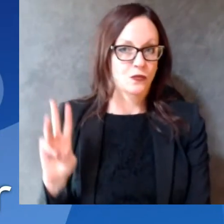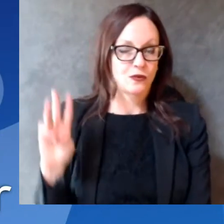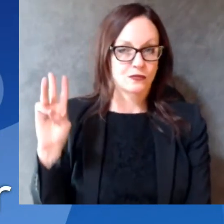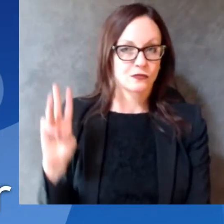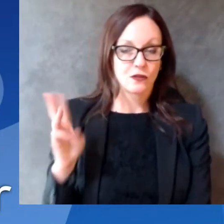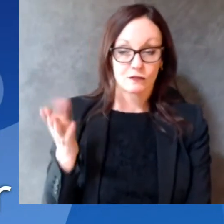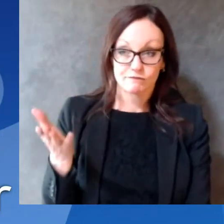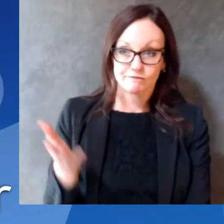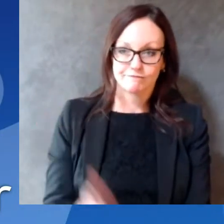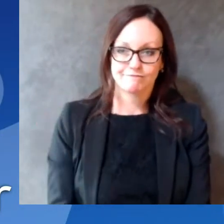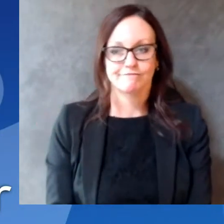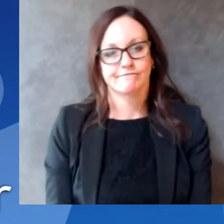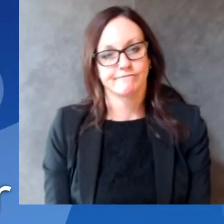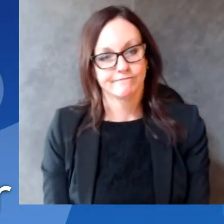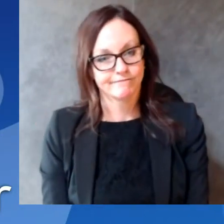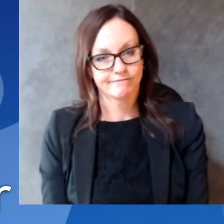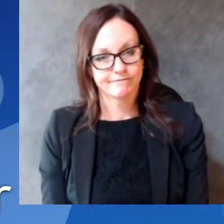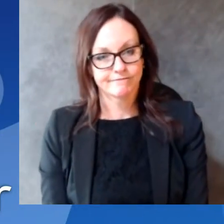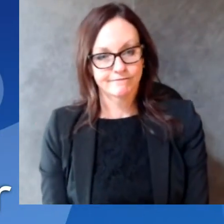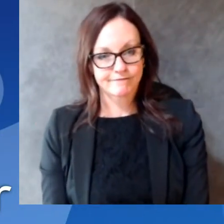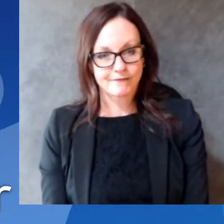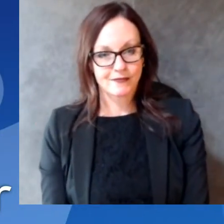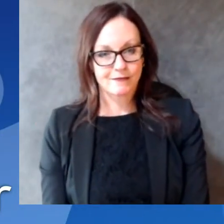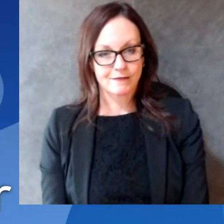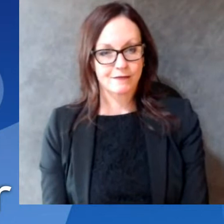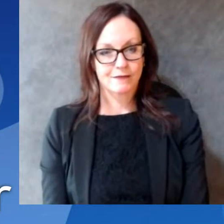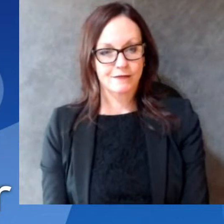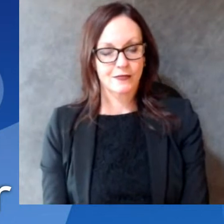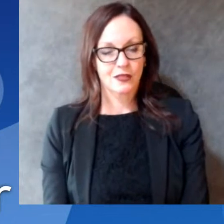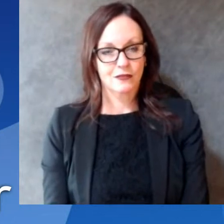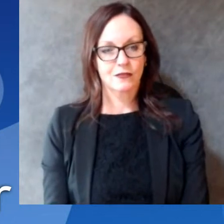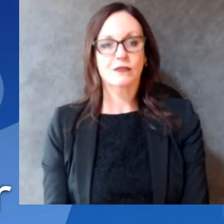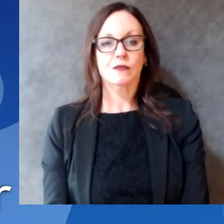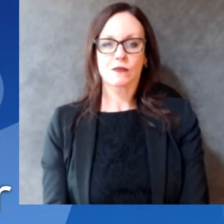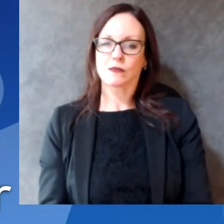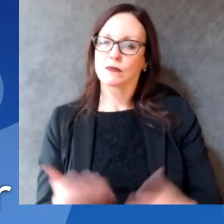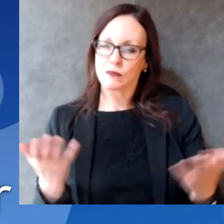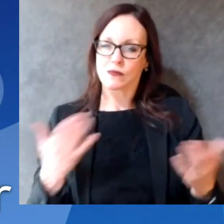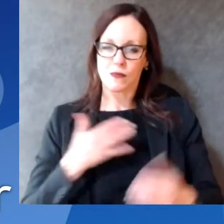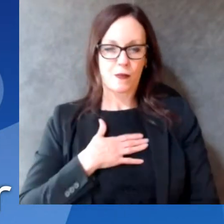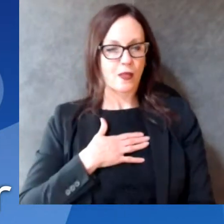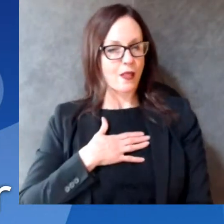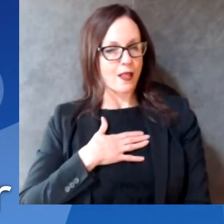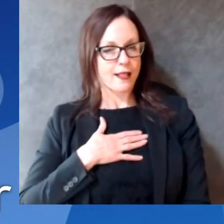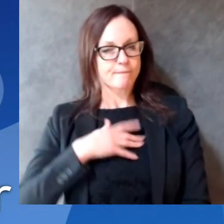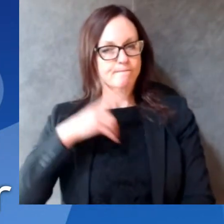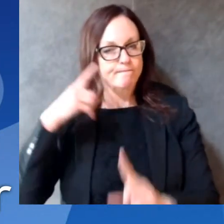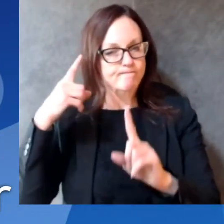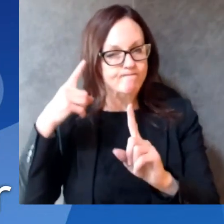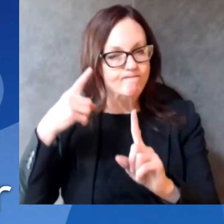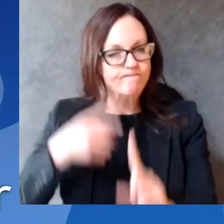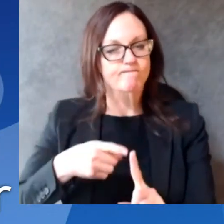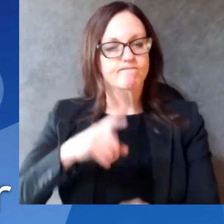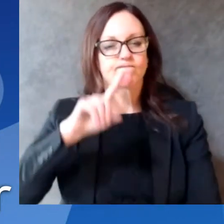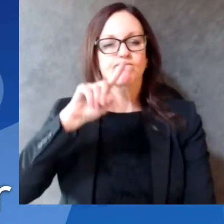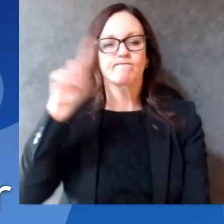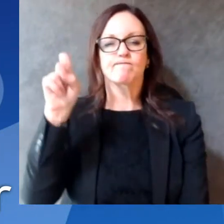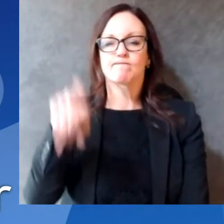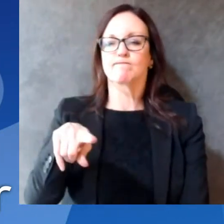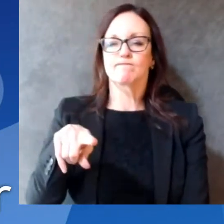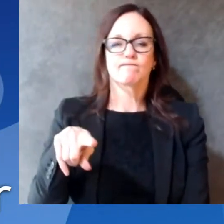Good afternoon. My question is in regards to the hospitalizations of current cases. So North Central Wisconsin, which is where we're